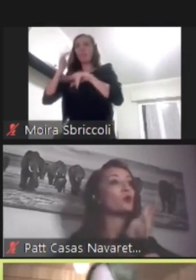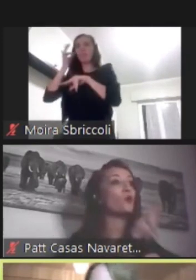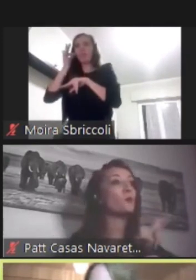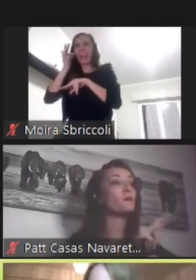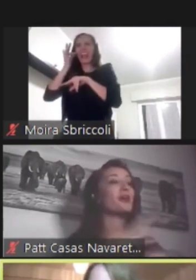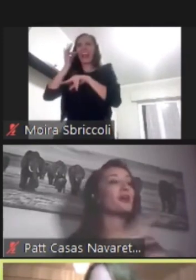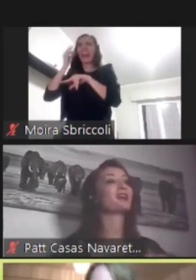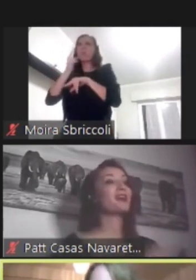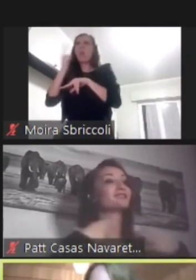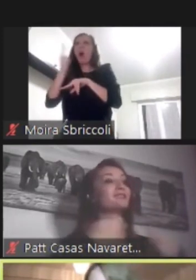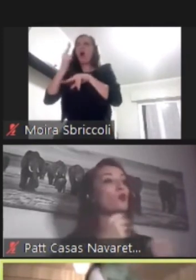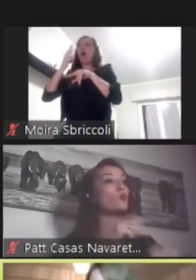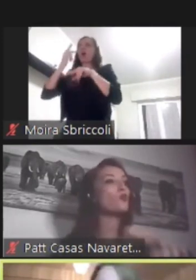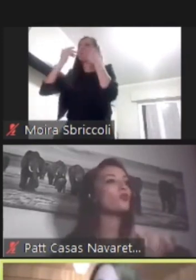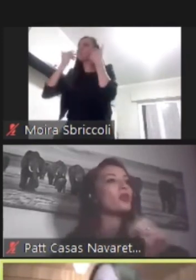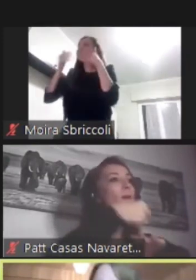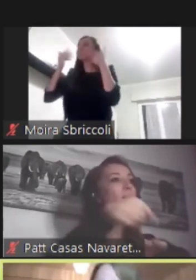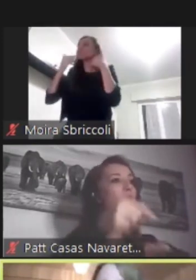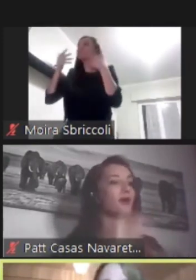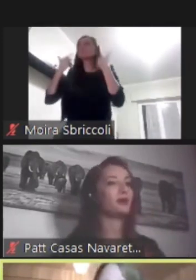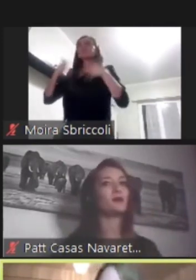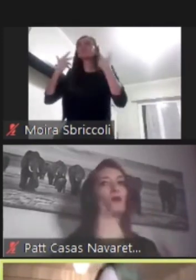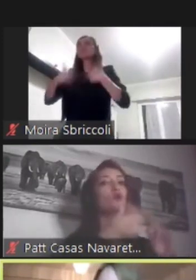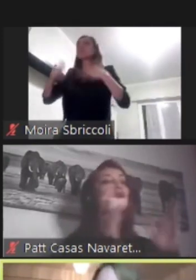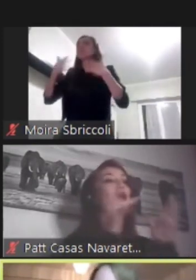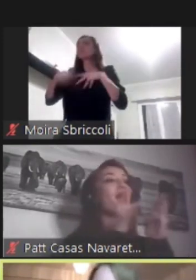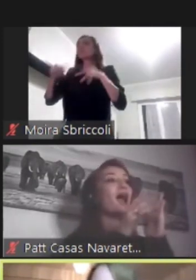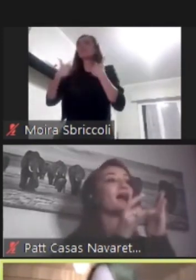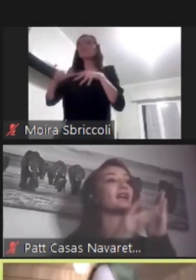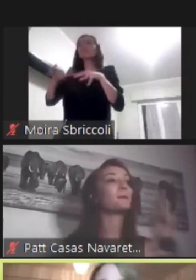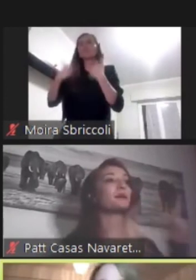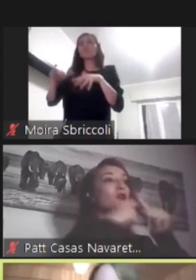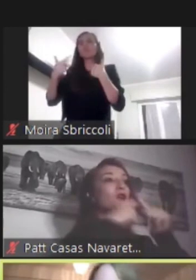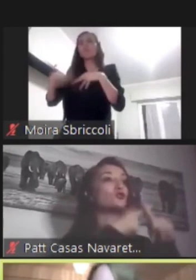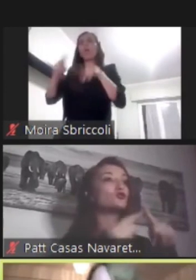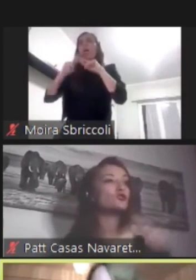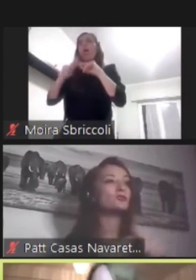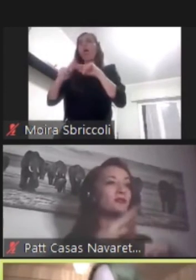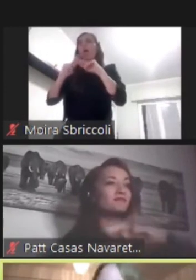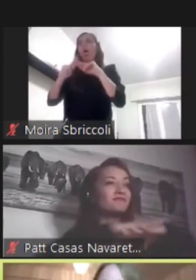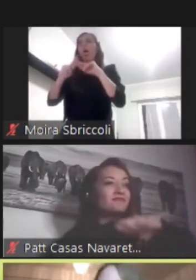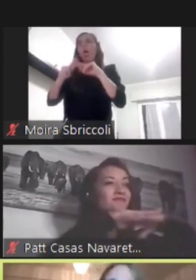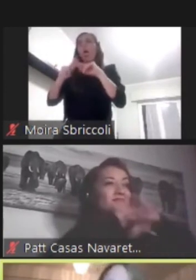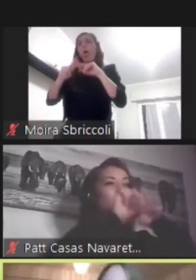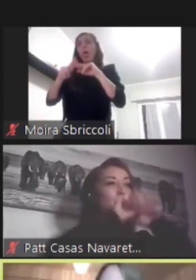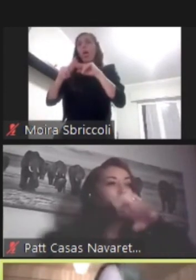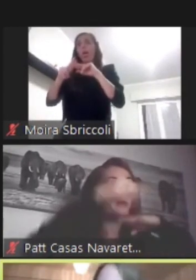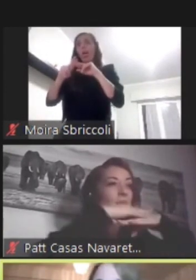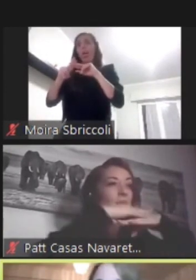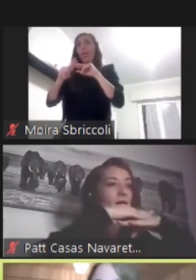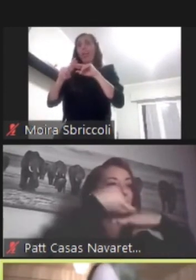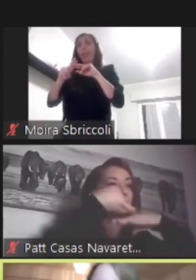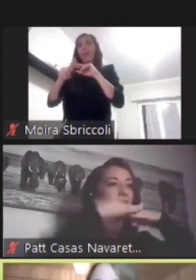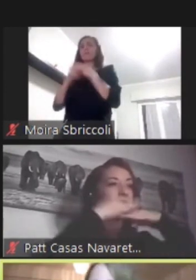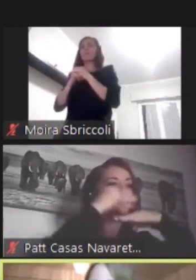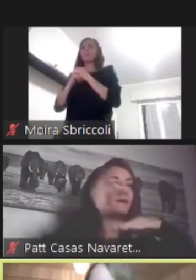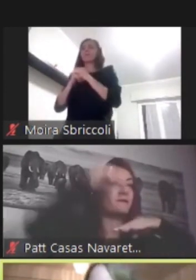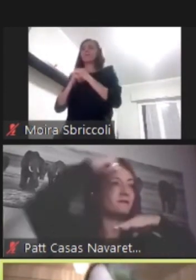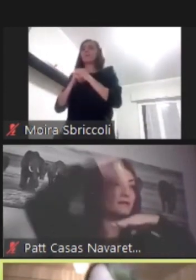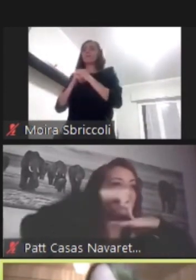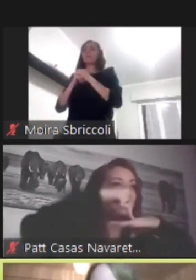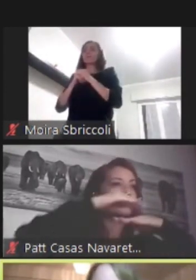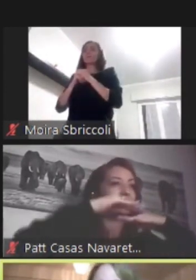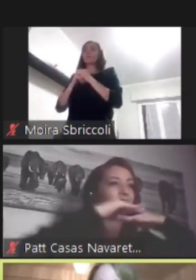skin surface. So again, if you have any clients or teenagers who have acne on